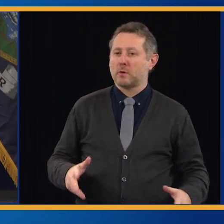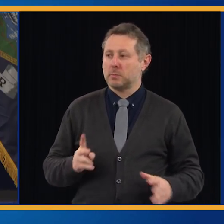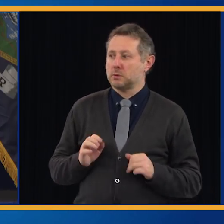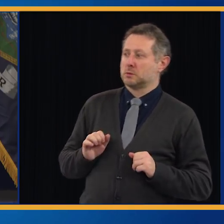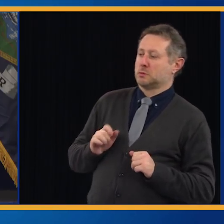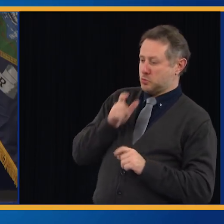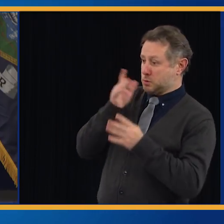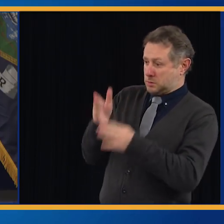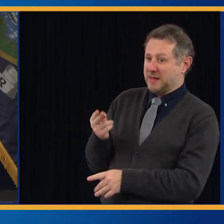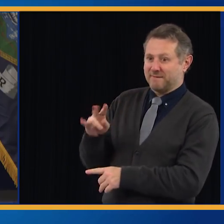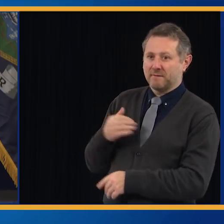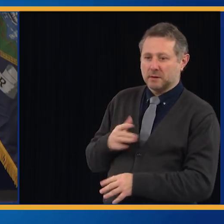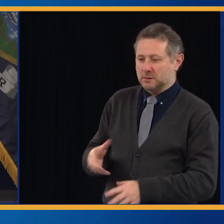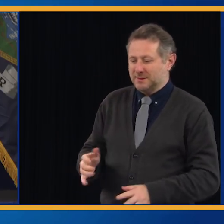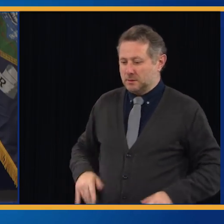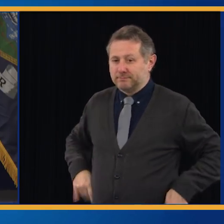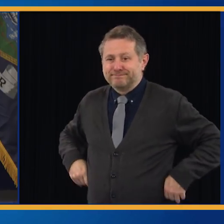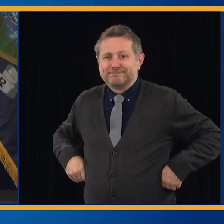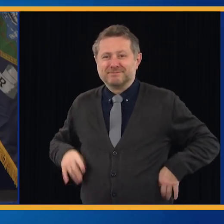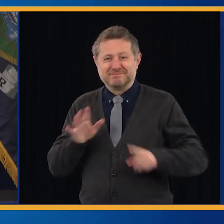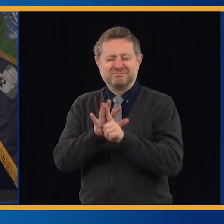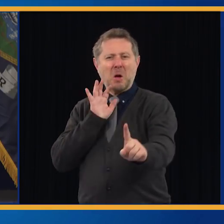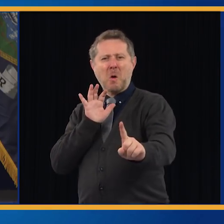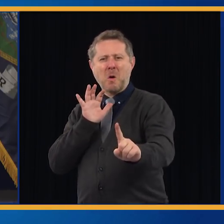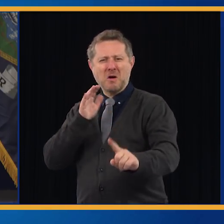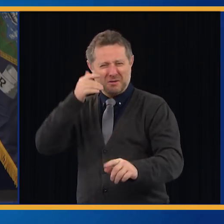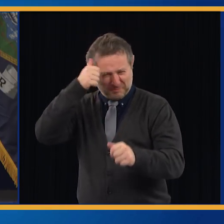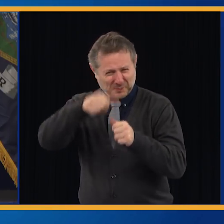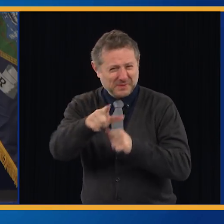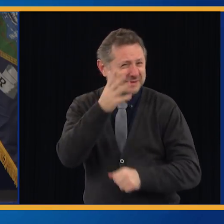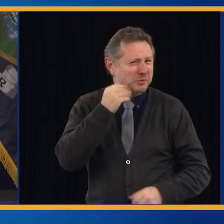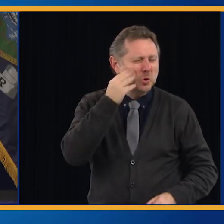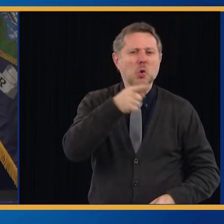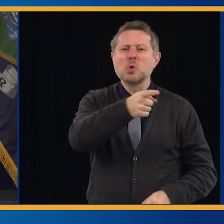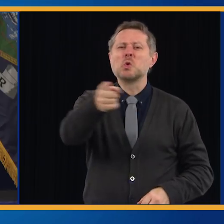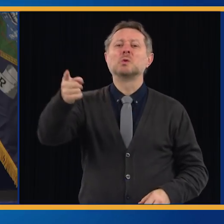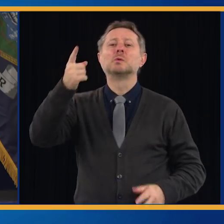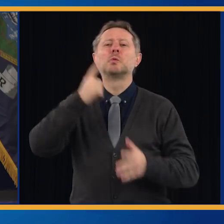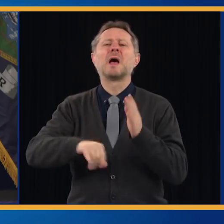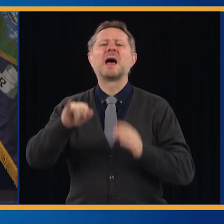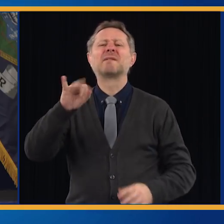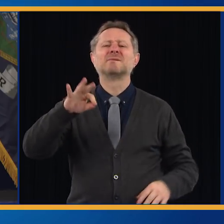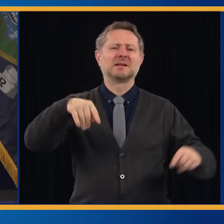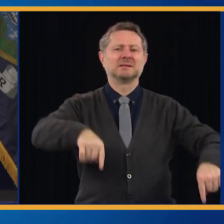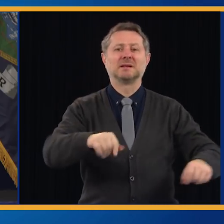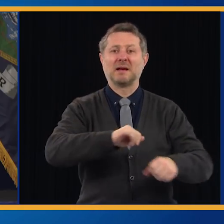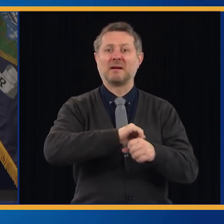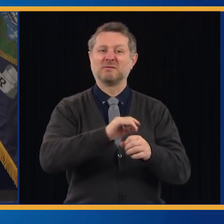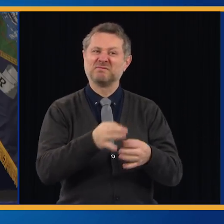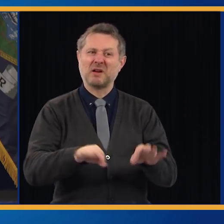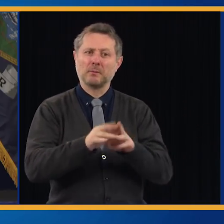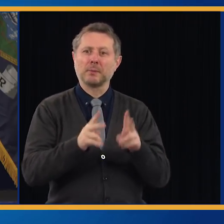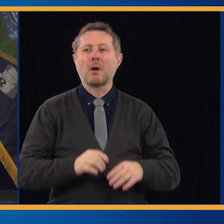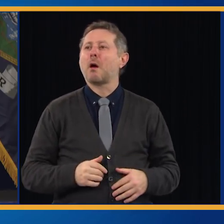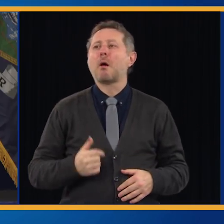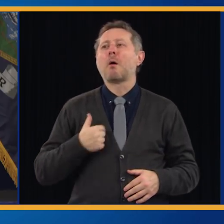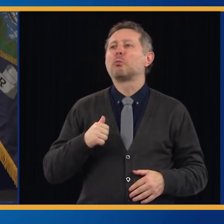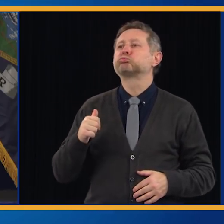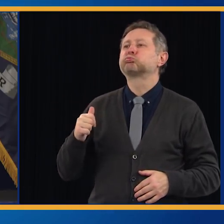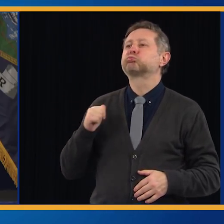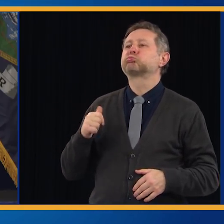What happens if the essential workers here said, I'm not going to show up to run the